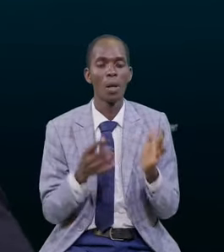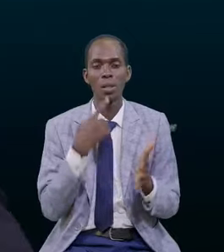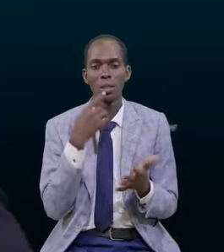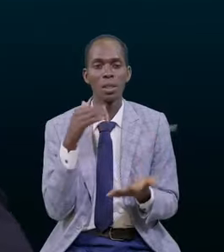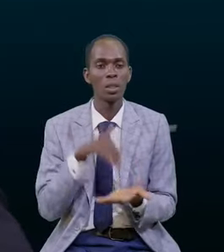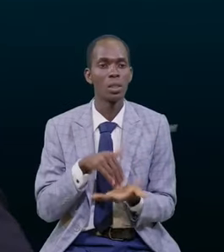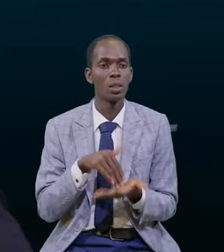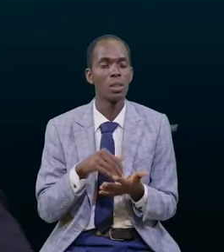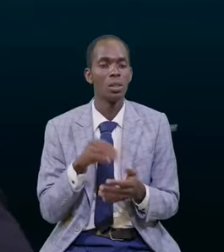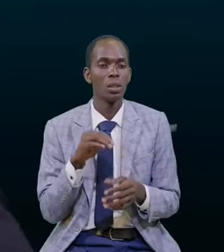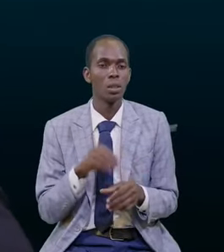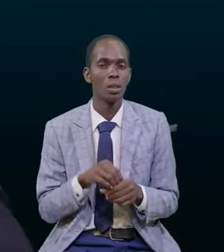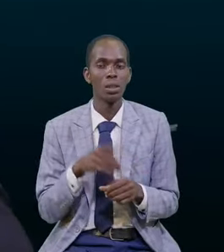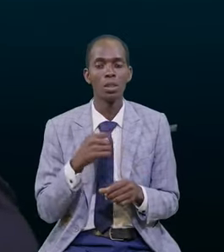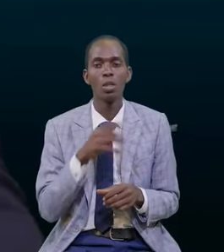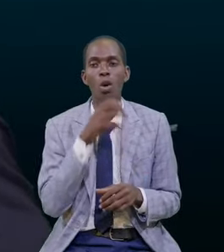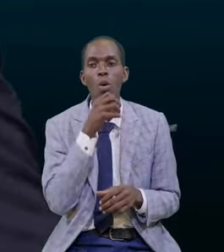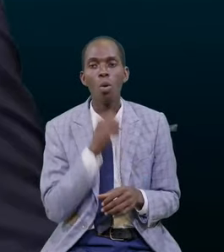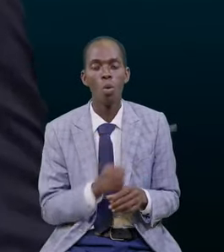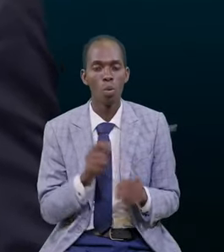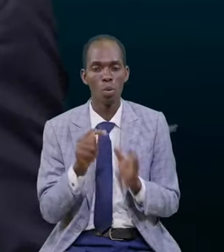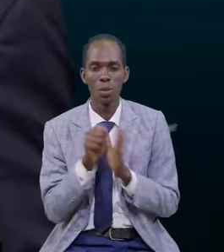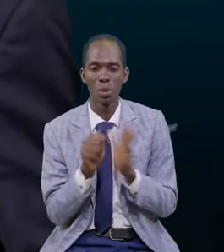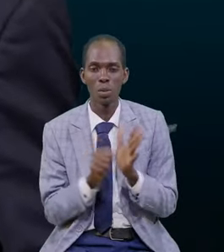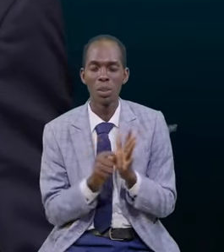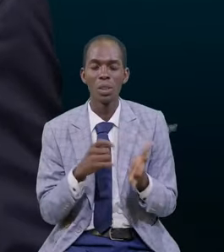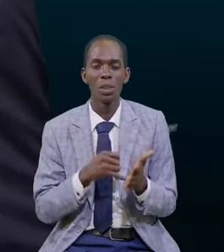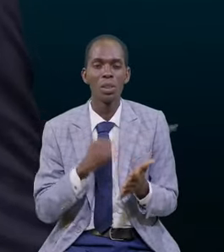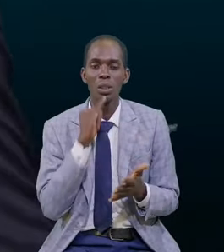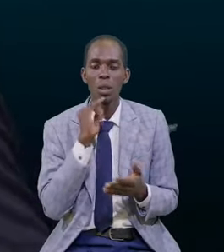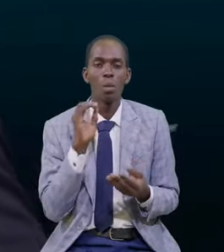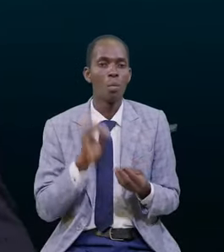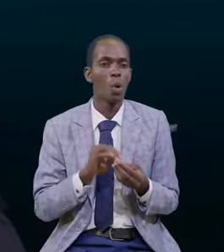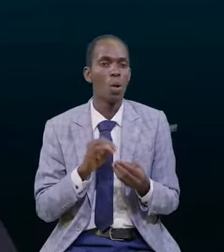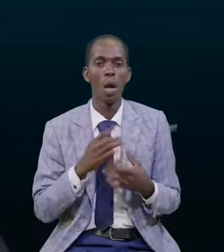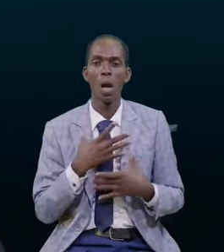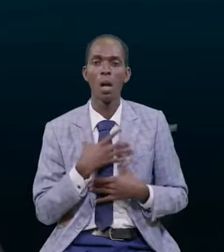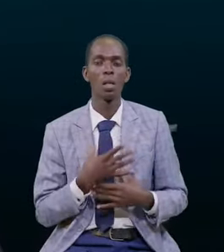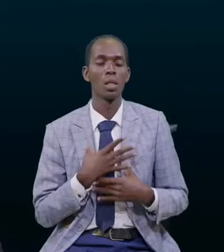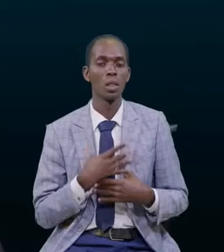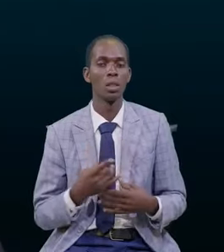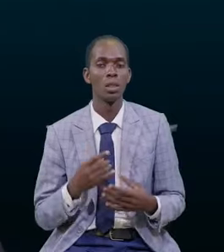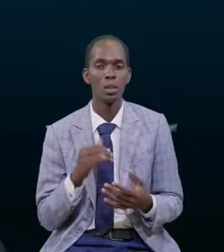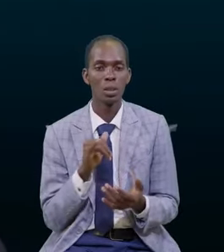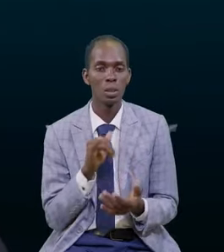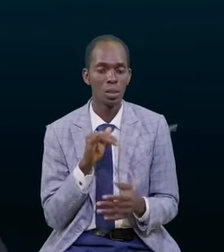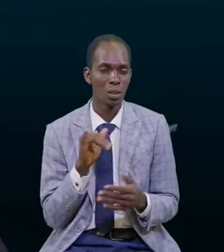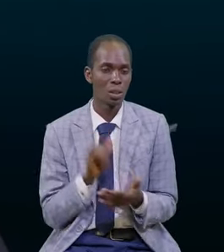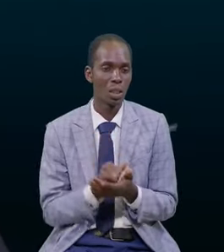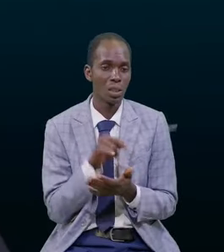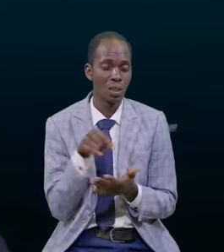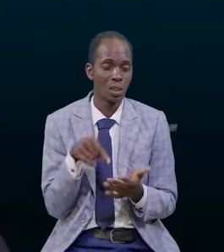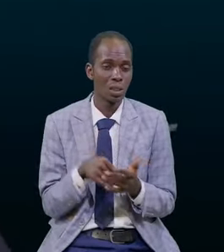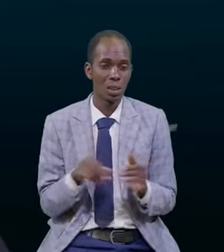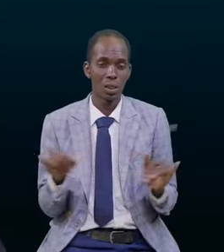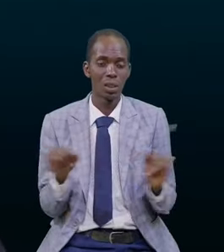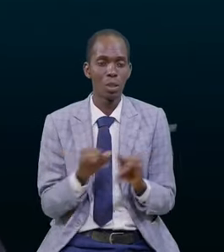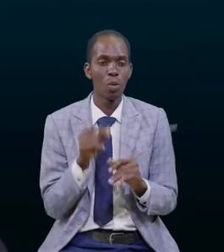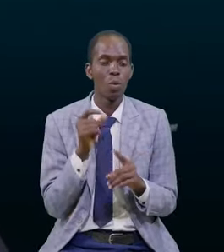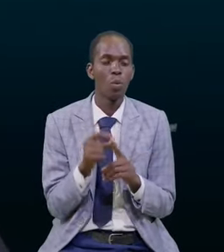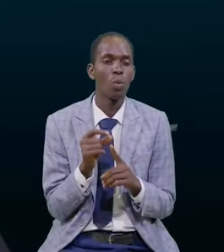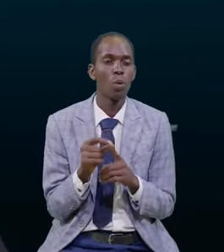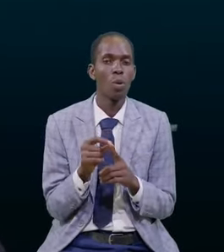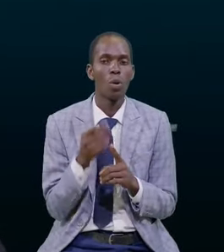in the Old Testament is quite interesting that this same fact of